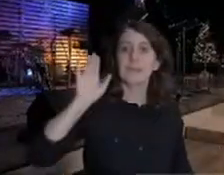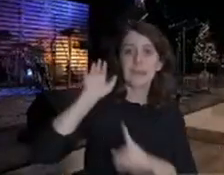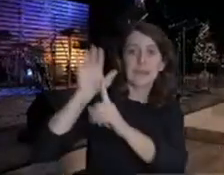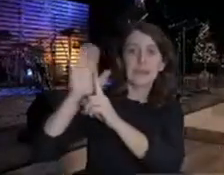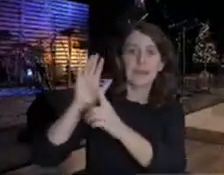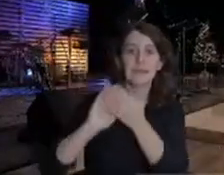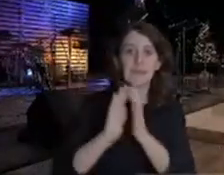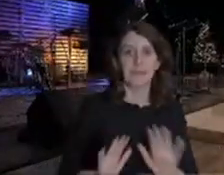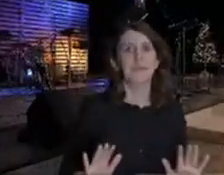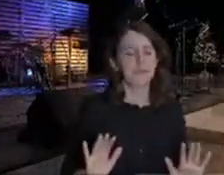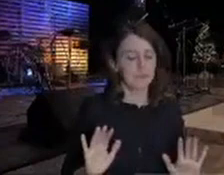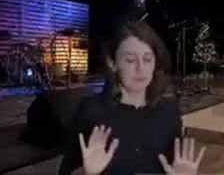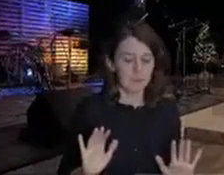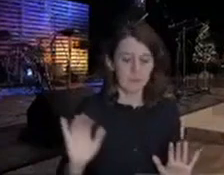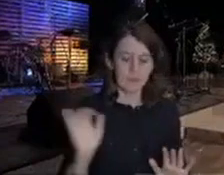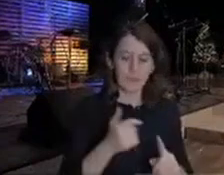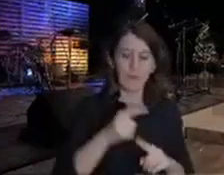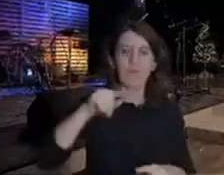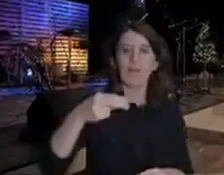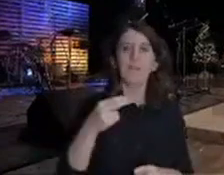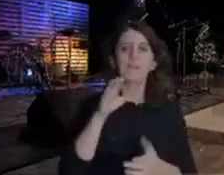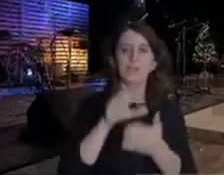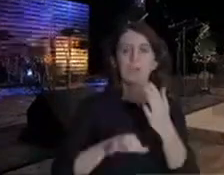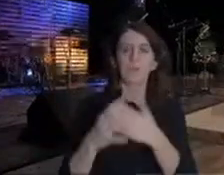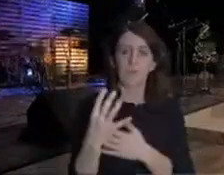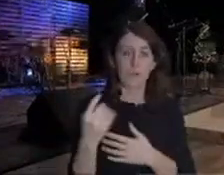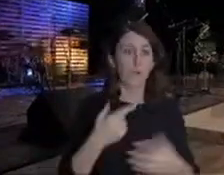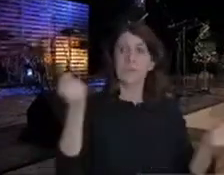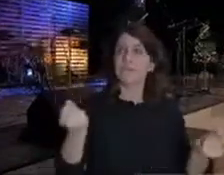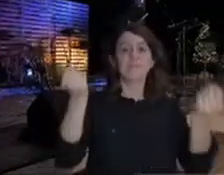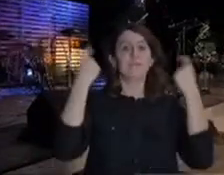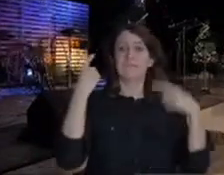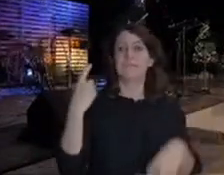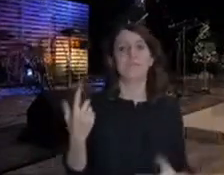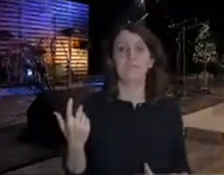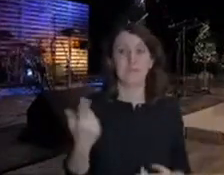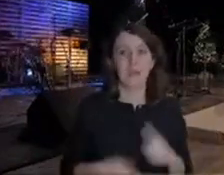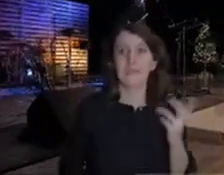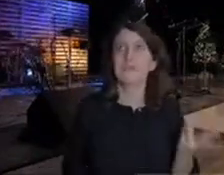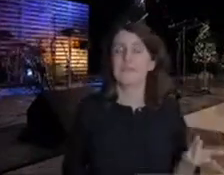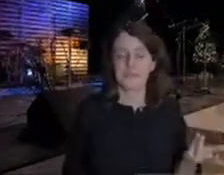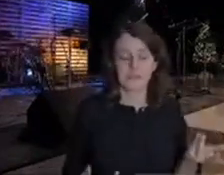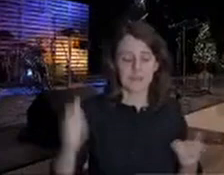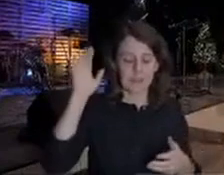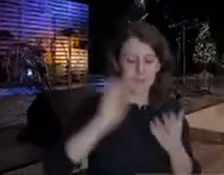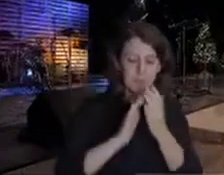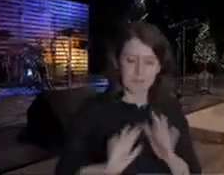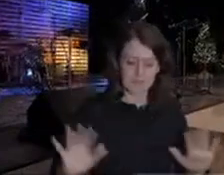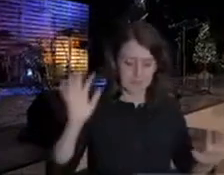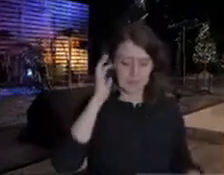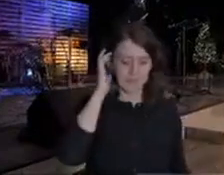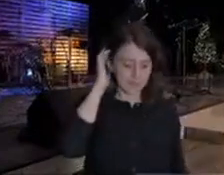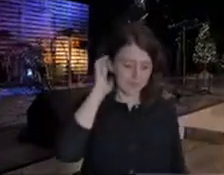peace. That's that same peace that Philippians chapter 4 tells us transcends all understanding. That's the kind of peace that Jesus